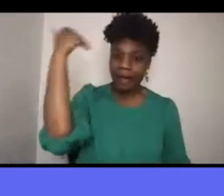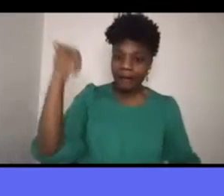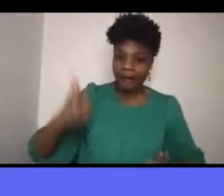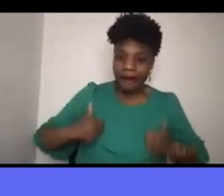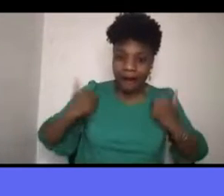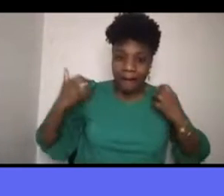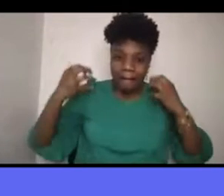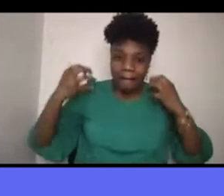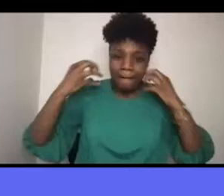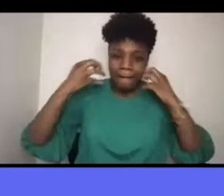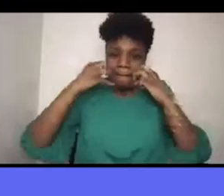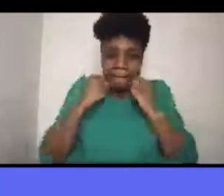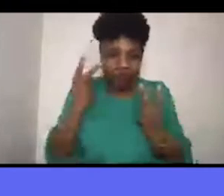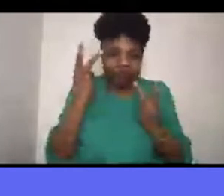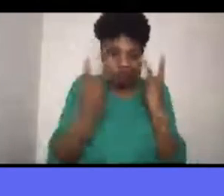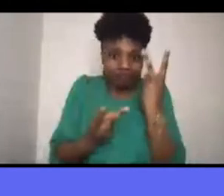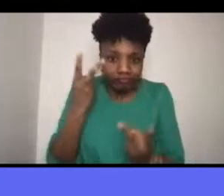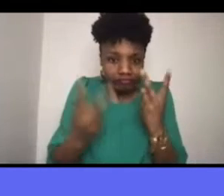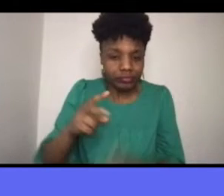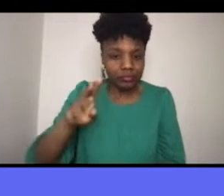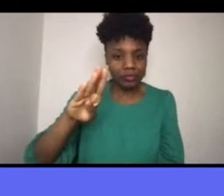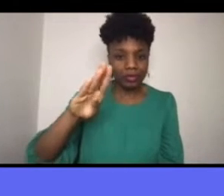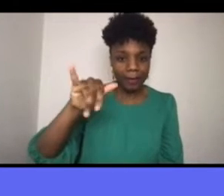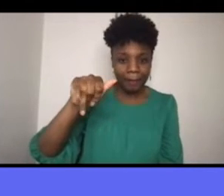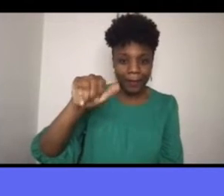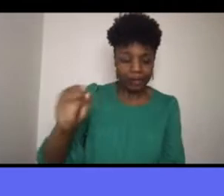of racism and a lot of bias,